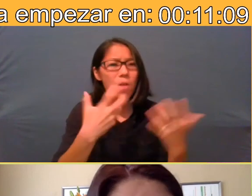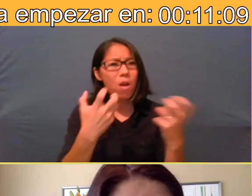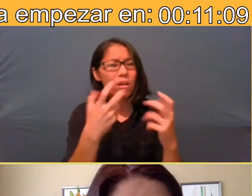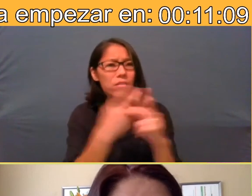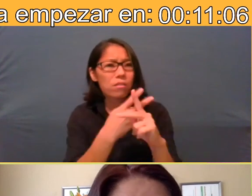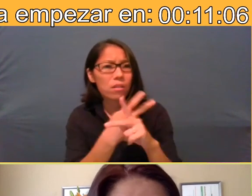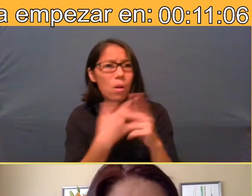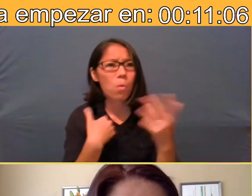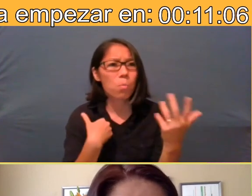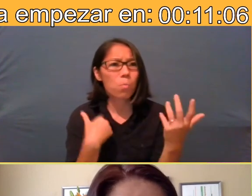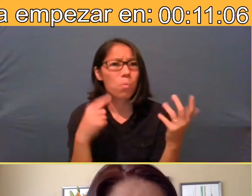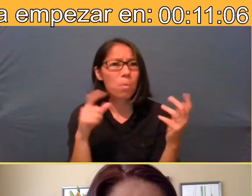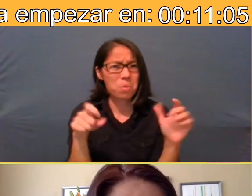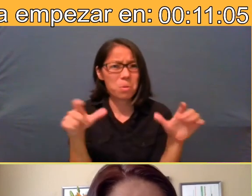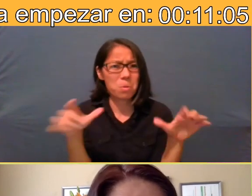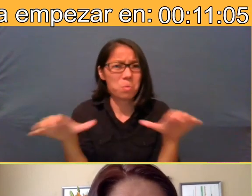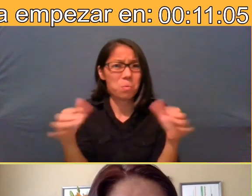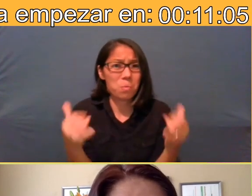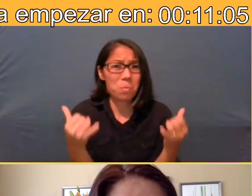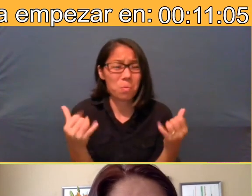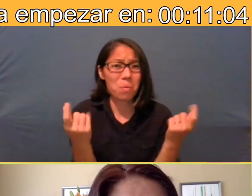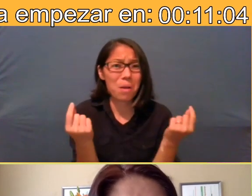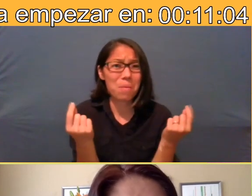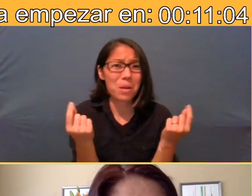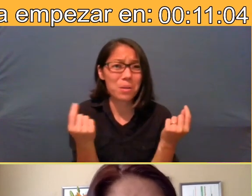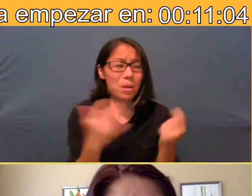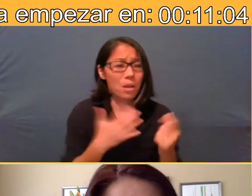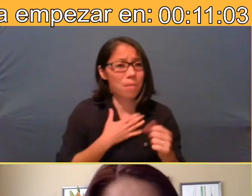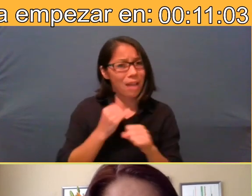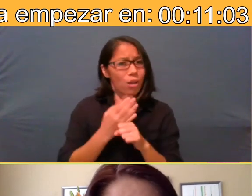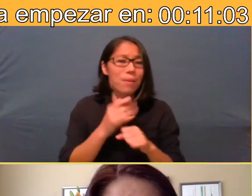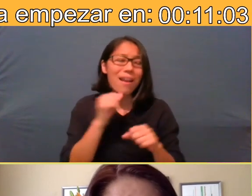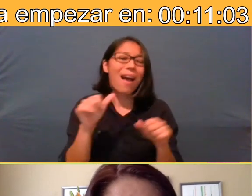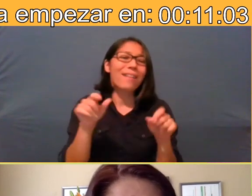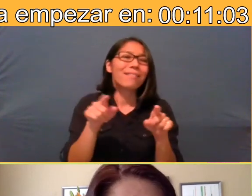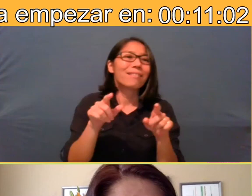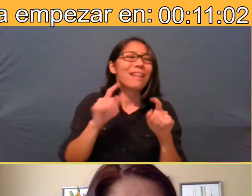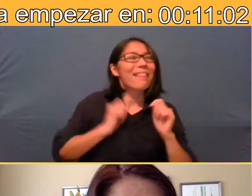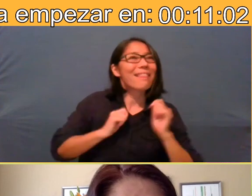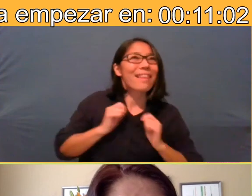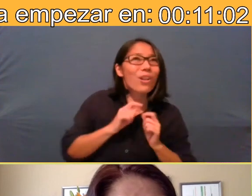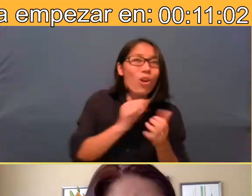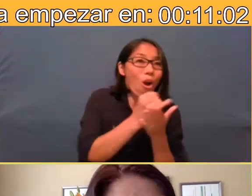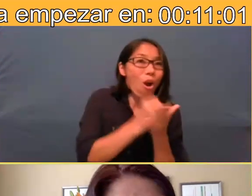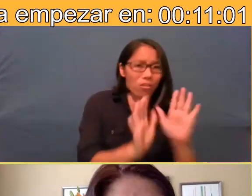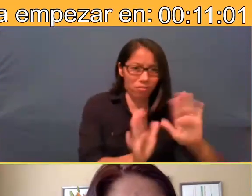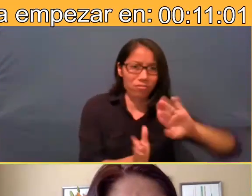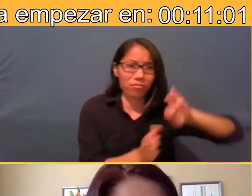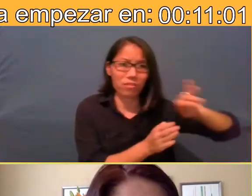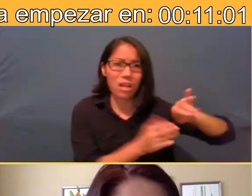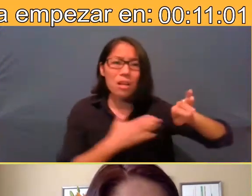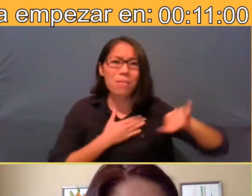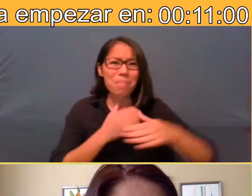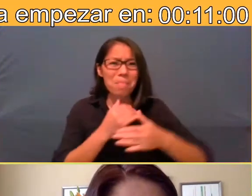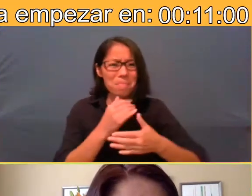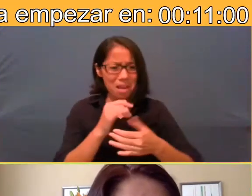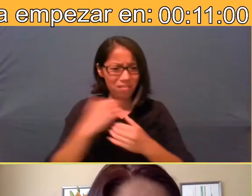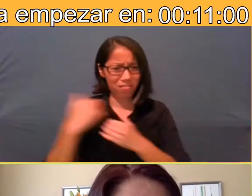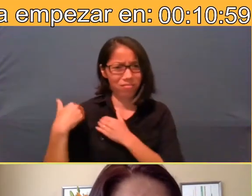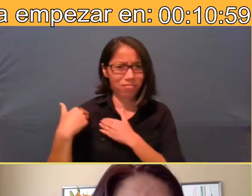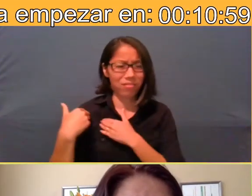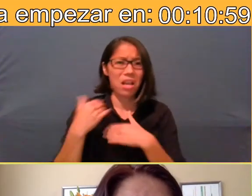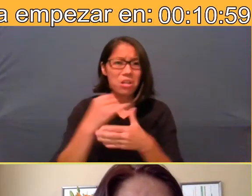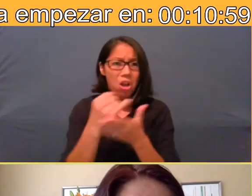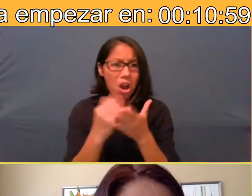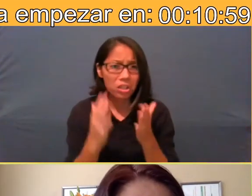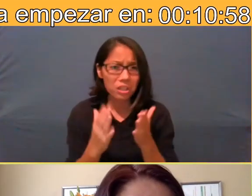I'm supposed to be doing right now. What is my job, not as a theater artist, but what is my job as an artist, as a